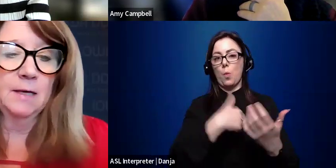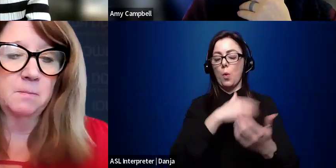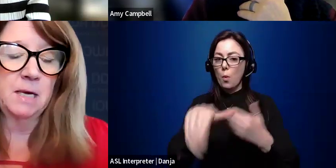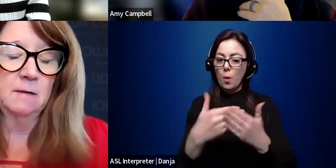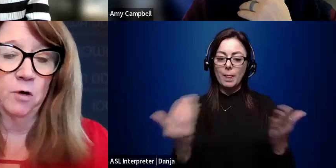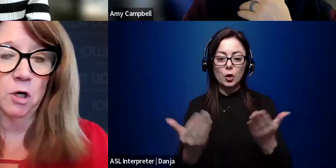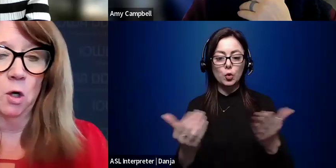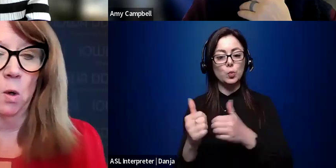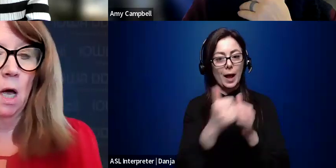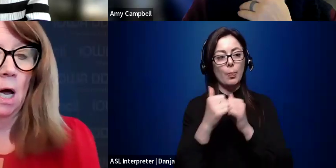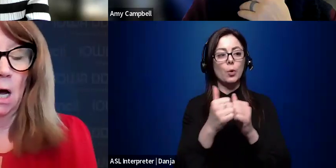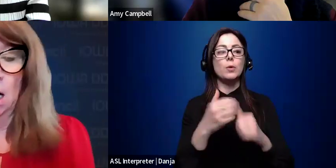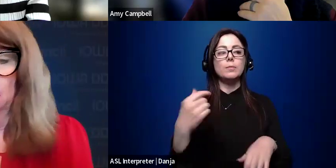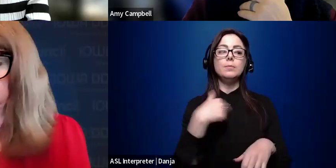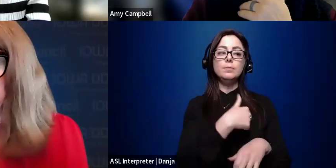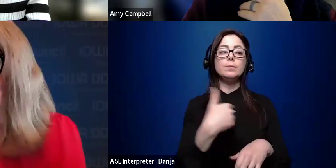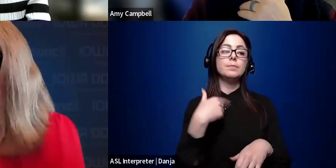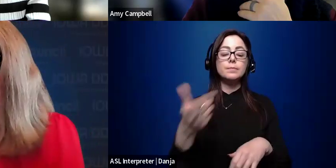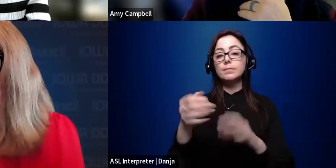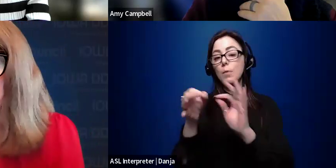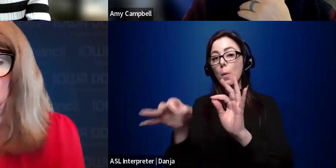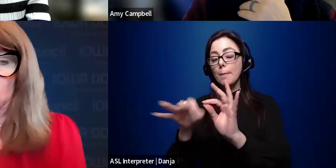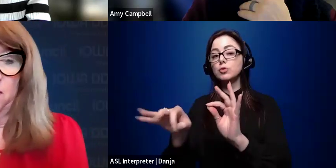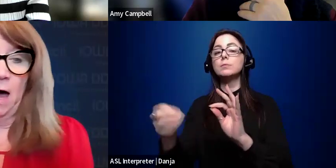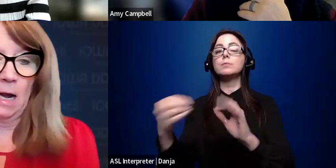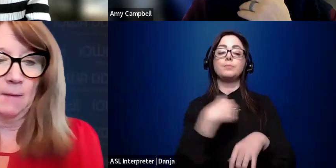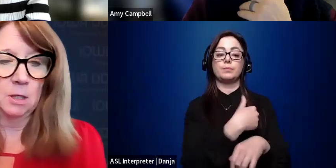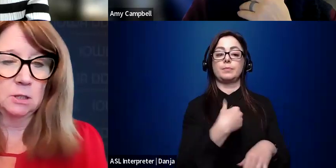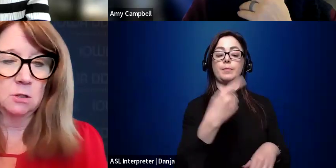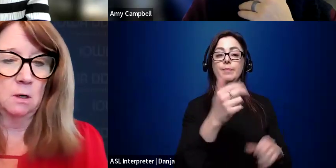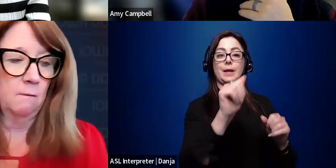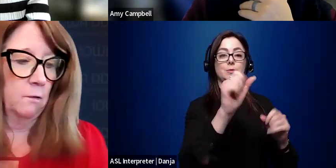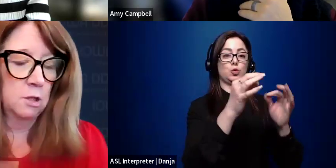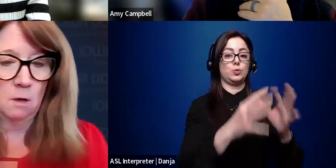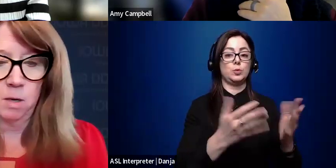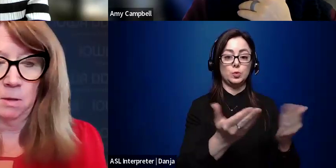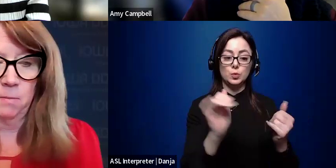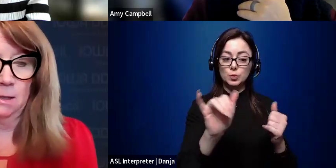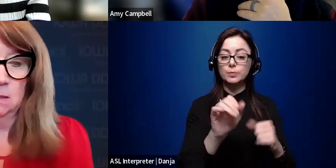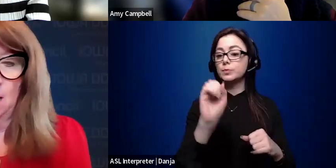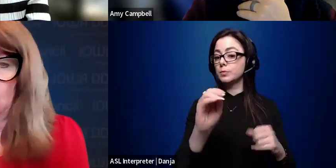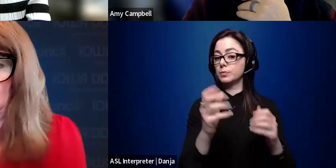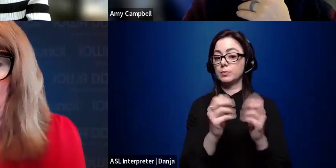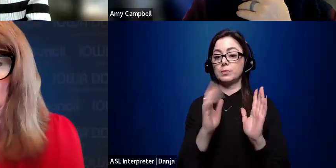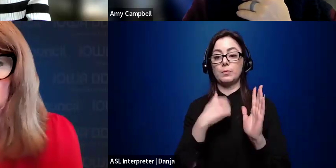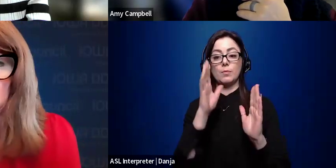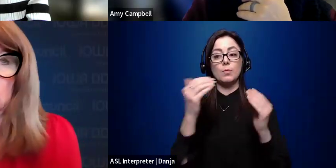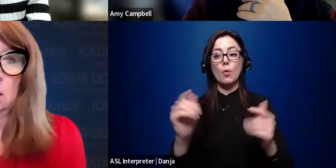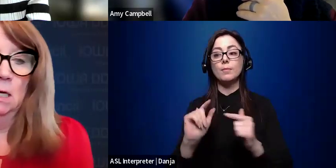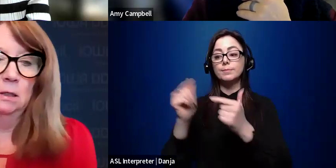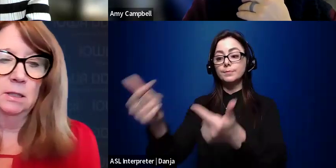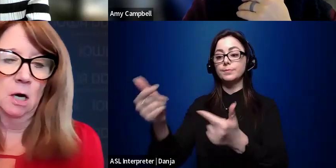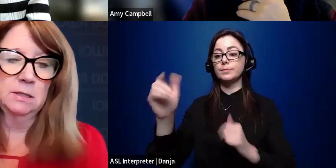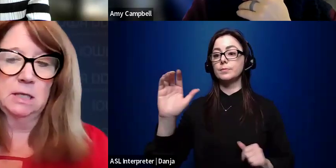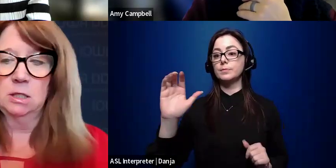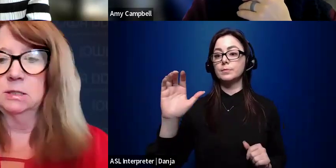interpreter that's pinned for you. And I think with that, I'm going to turn it over to our public policy manager, Carlin, who's